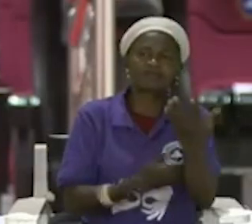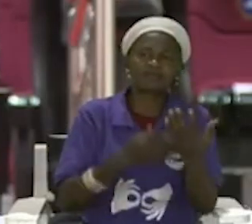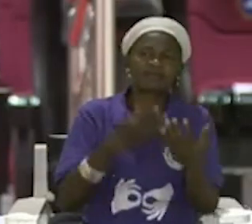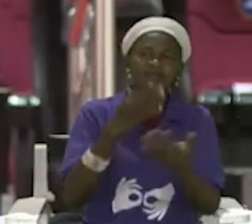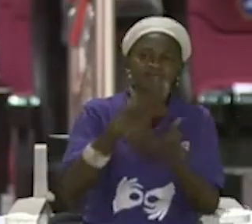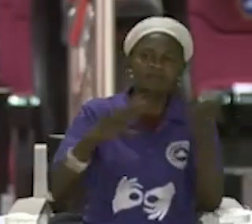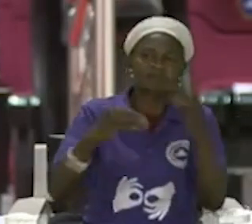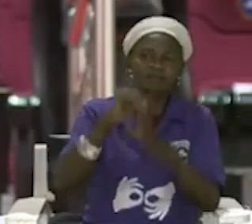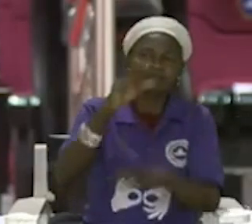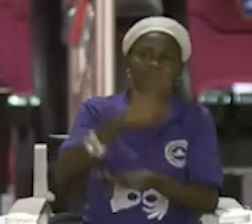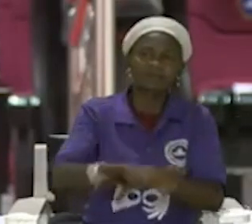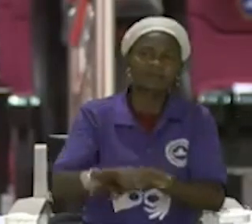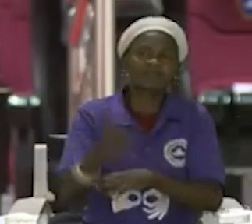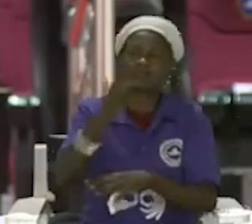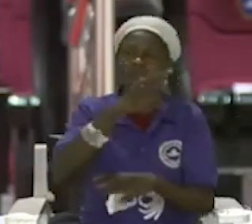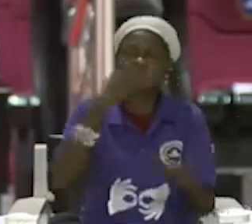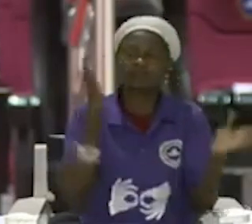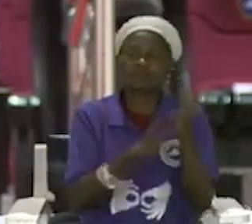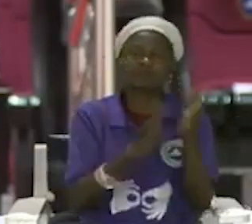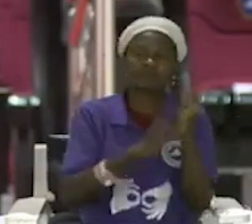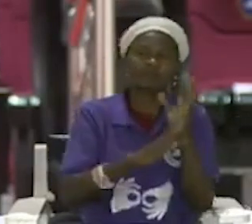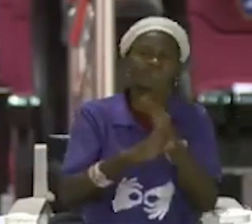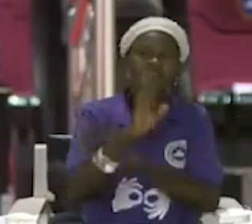evening, you praise God.